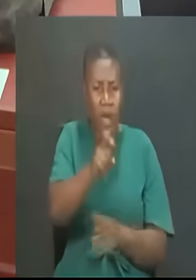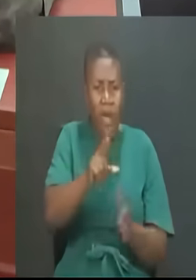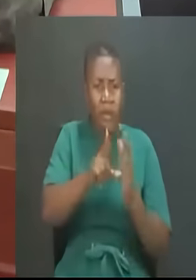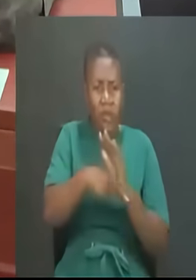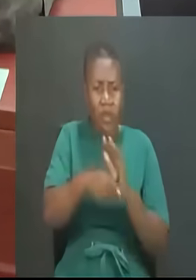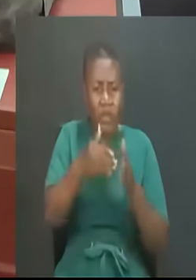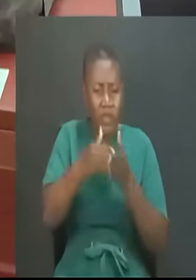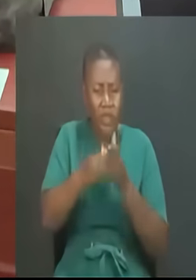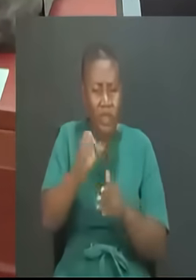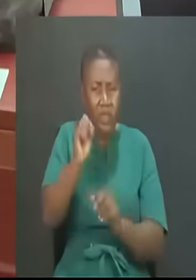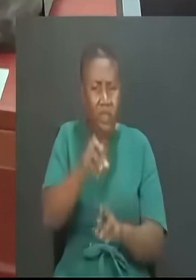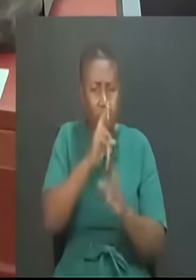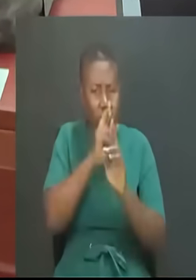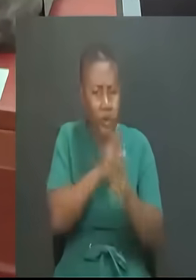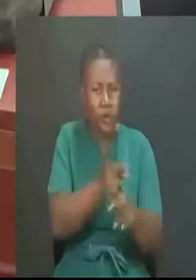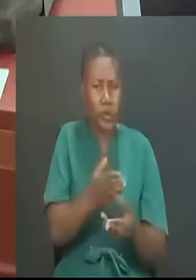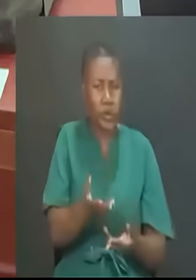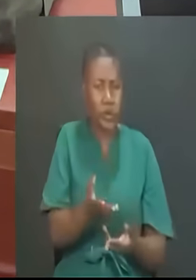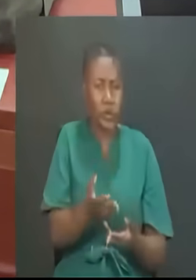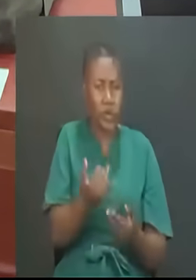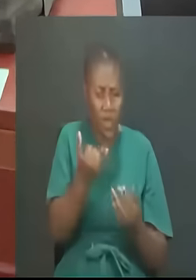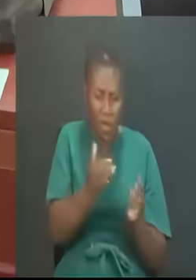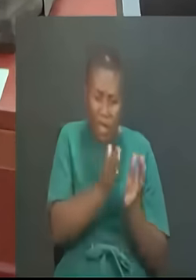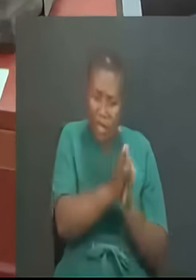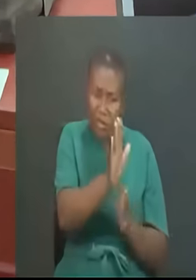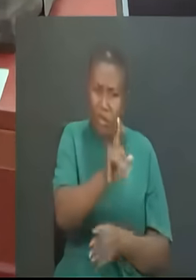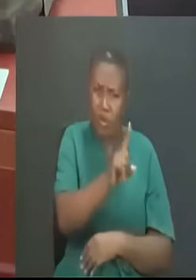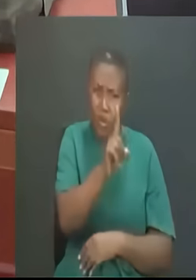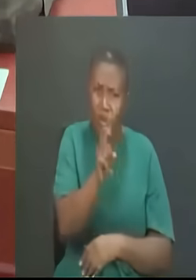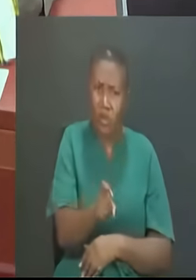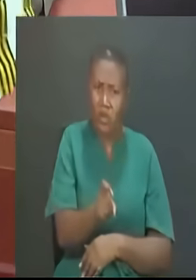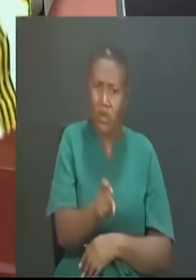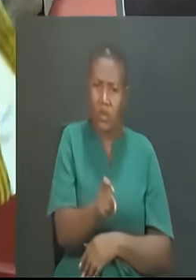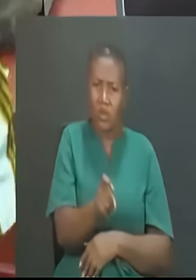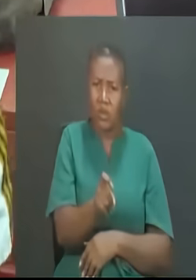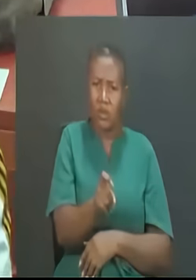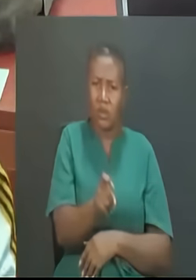So, ask your questions. Frame your questions.